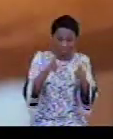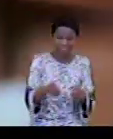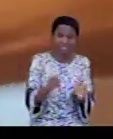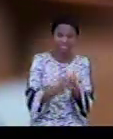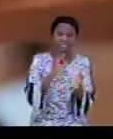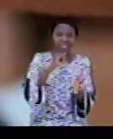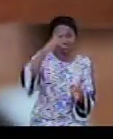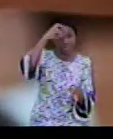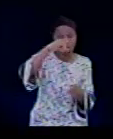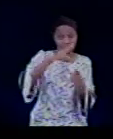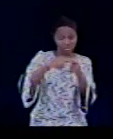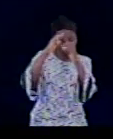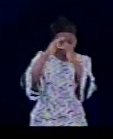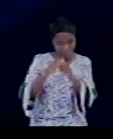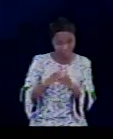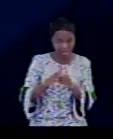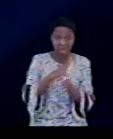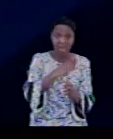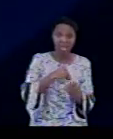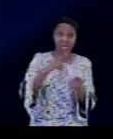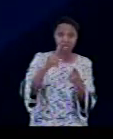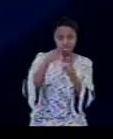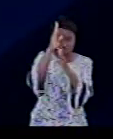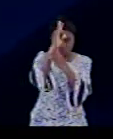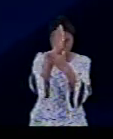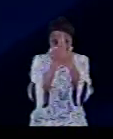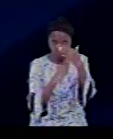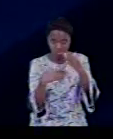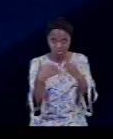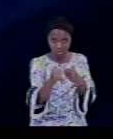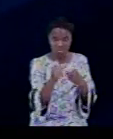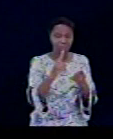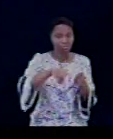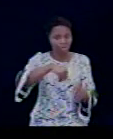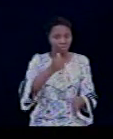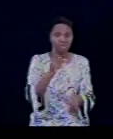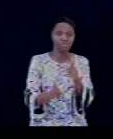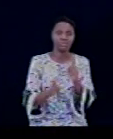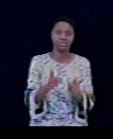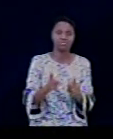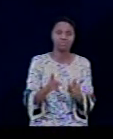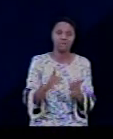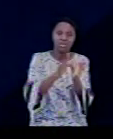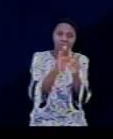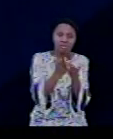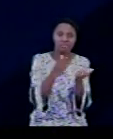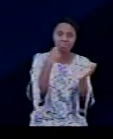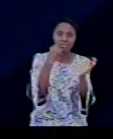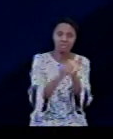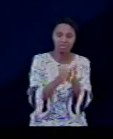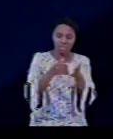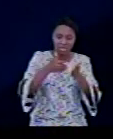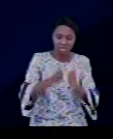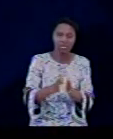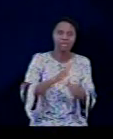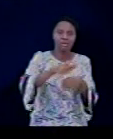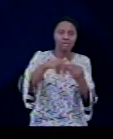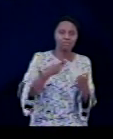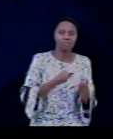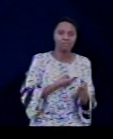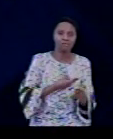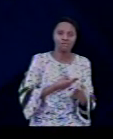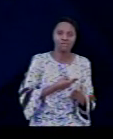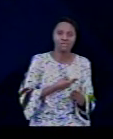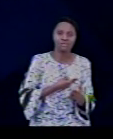other people. Let every one of us please his neighbor for his good to edification. Look at verse